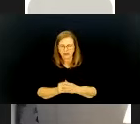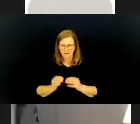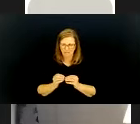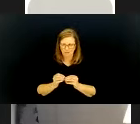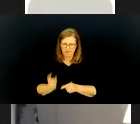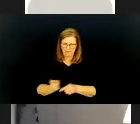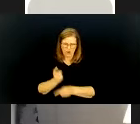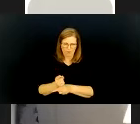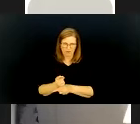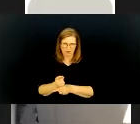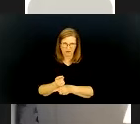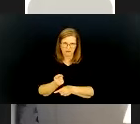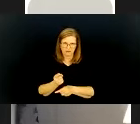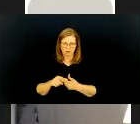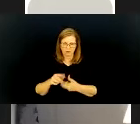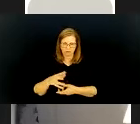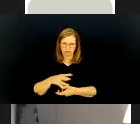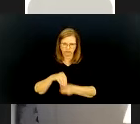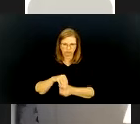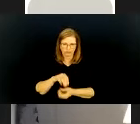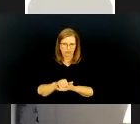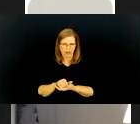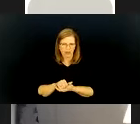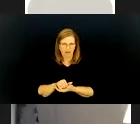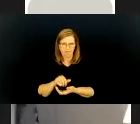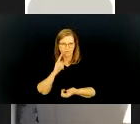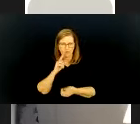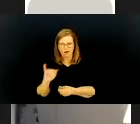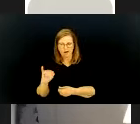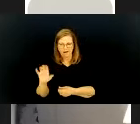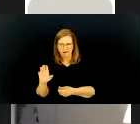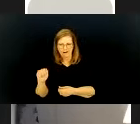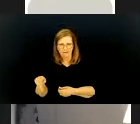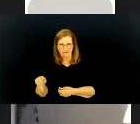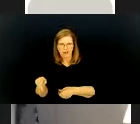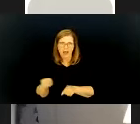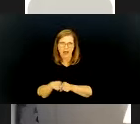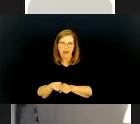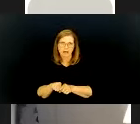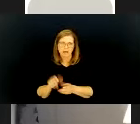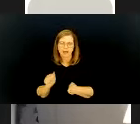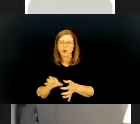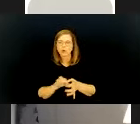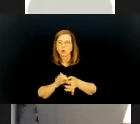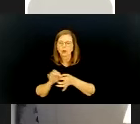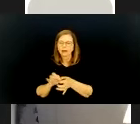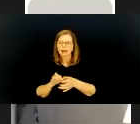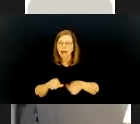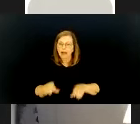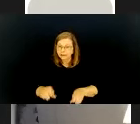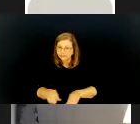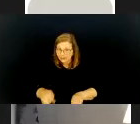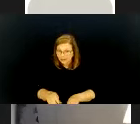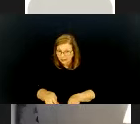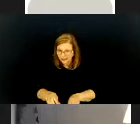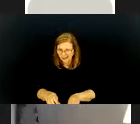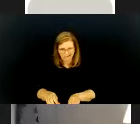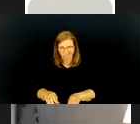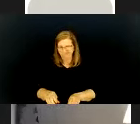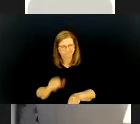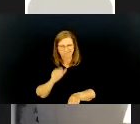in, you know, to incorporate that piece into the ICAP as perhaps a coordinated activity, not an